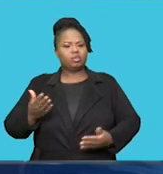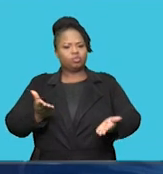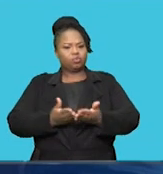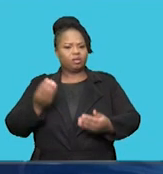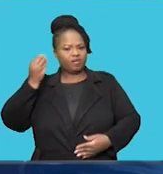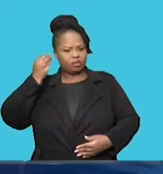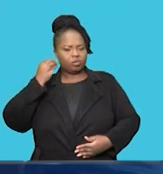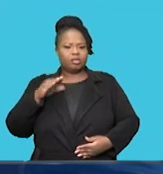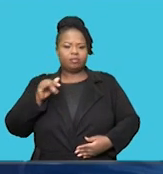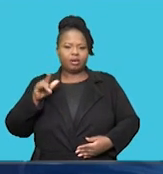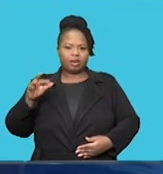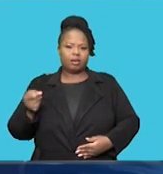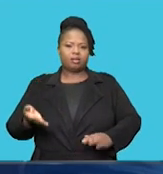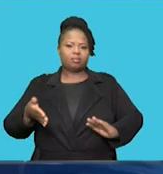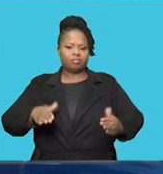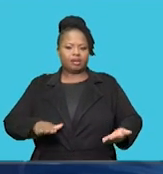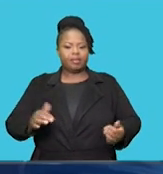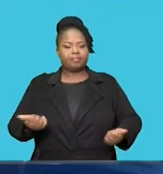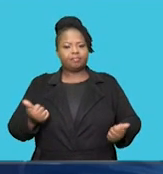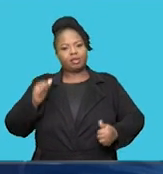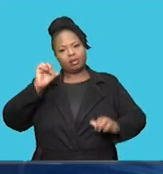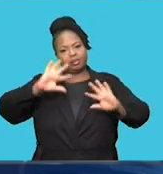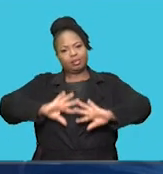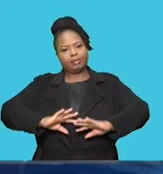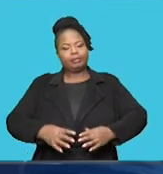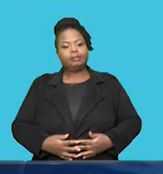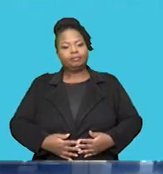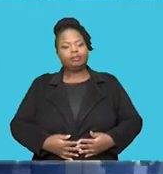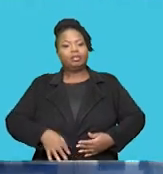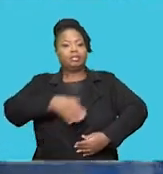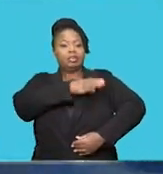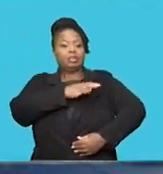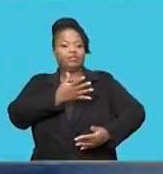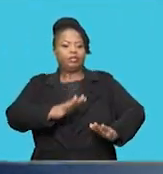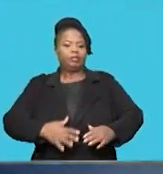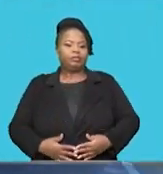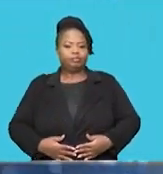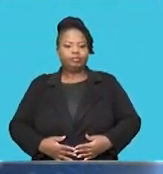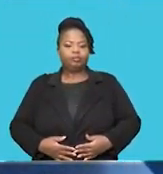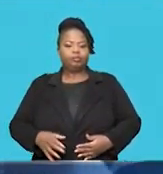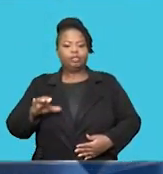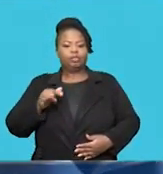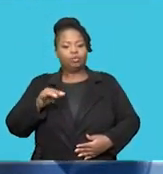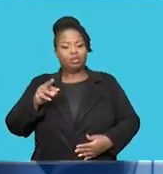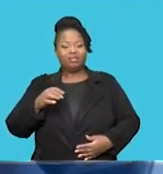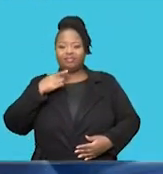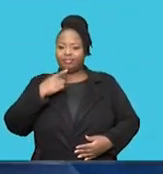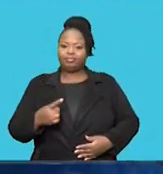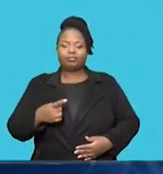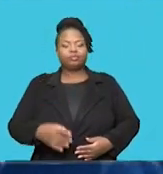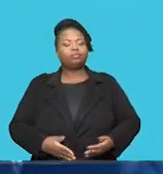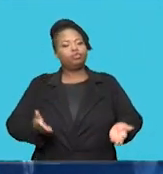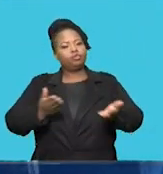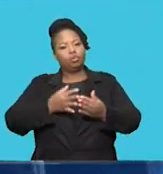that Brian had passed on the previous night at a clinic. UChiloane uthi ubhongole ezikoleni yinto abahlezi